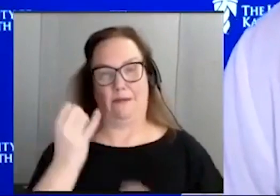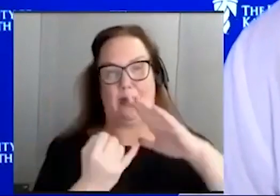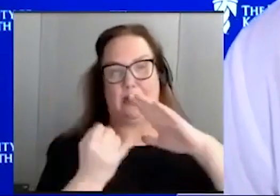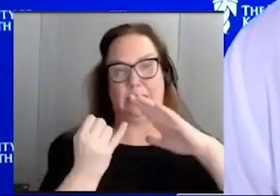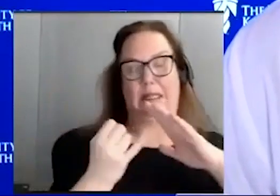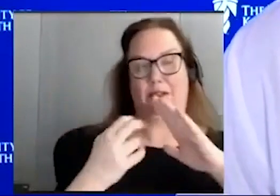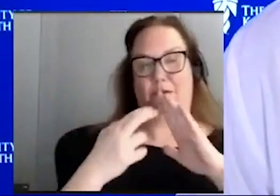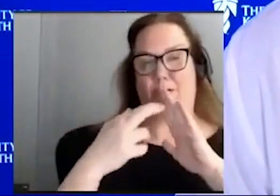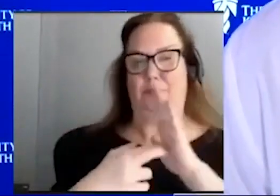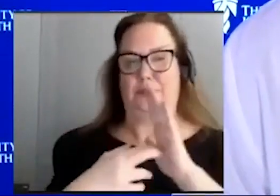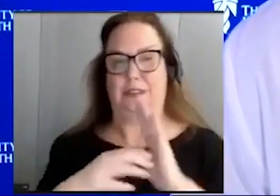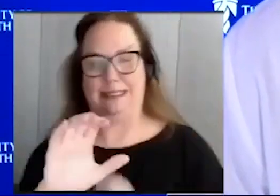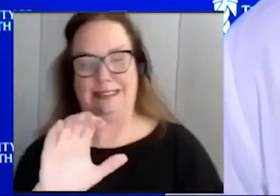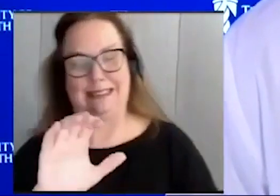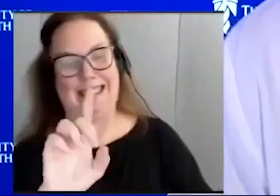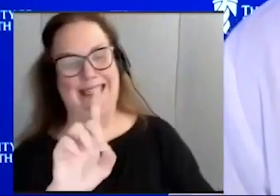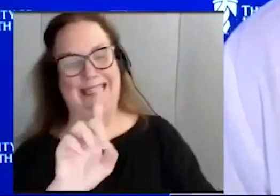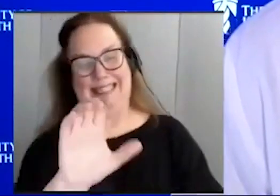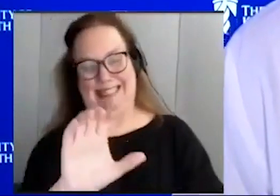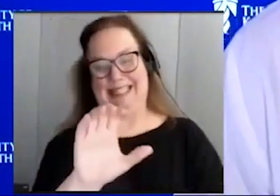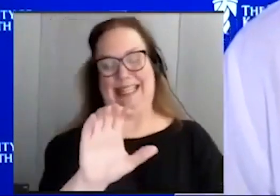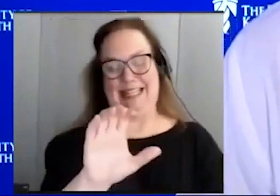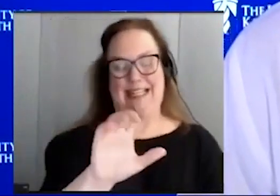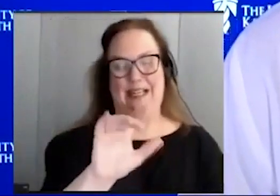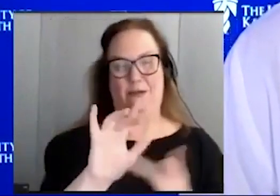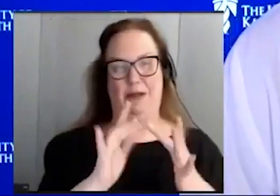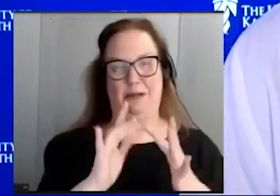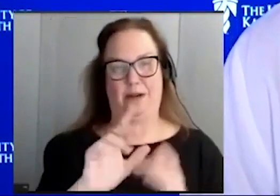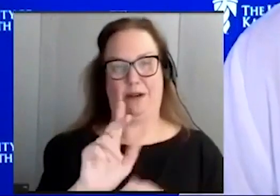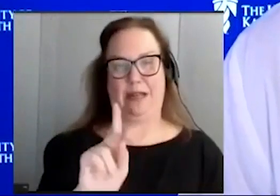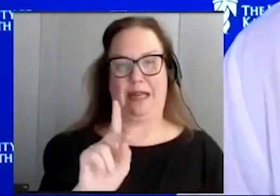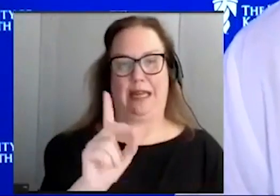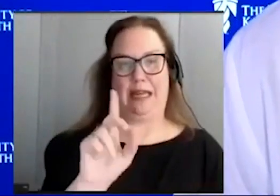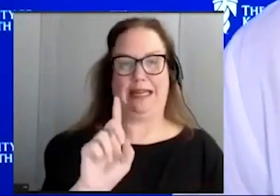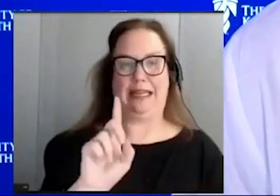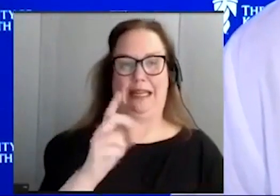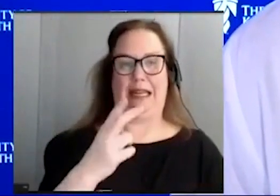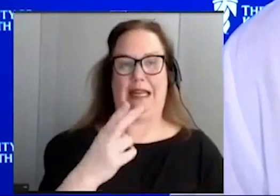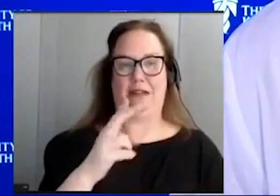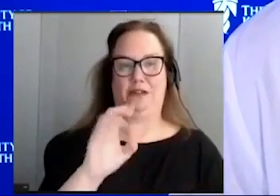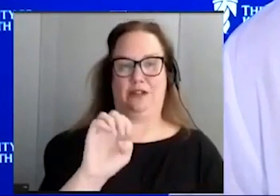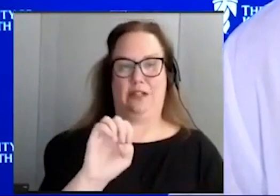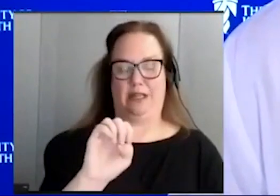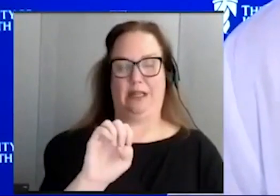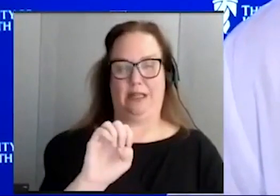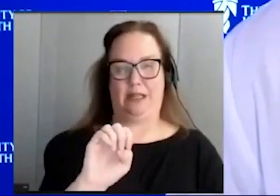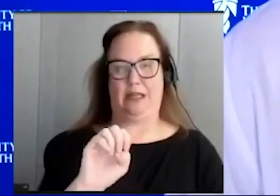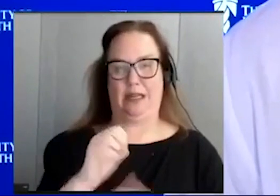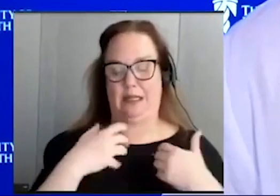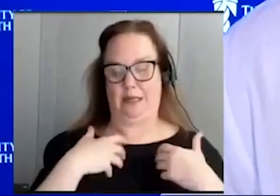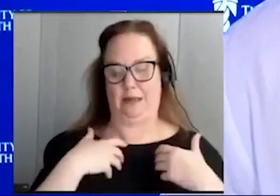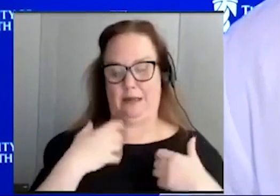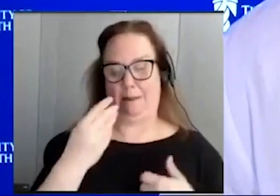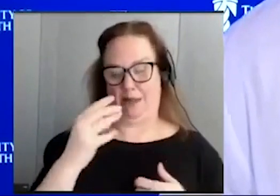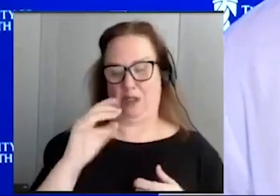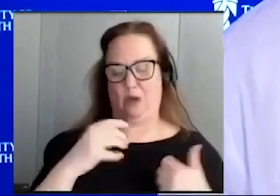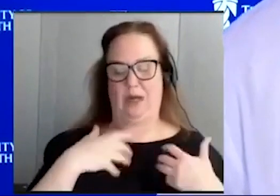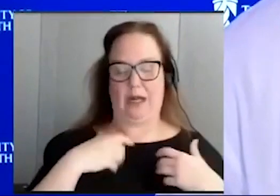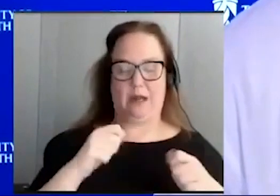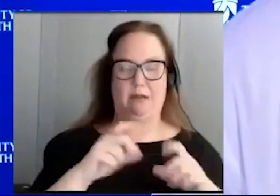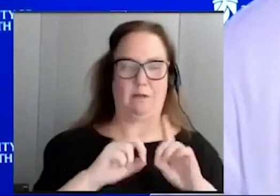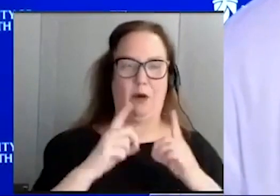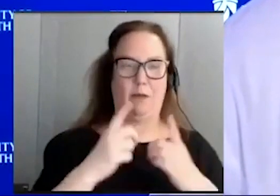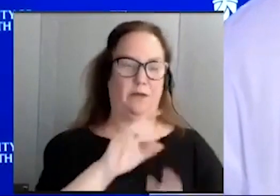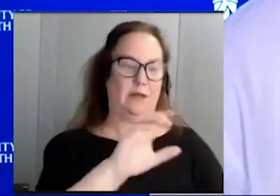are going to be the CDC or KDHE if you live in Kansas, and certainly the Missouri Health Department if you live in Missouri. But in general, for the